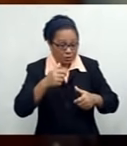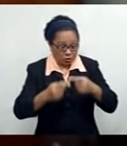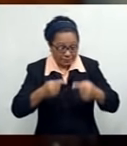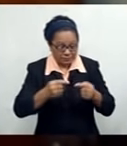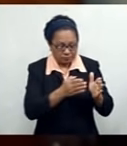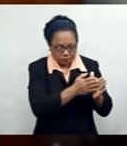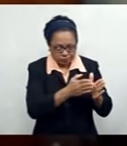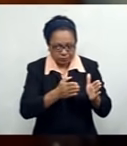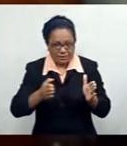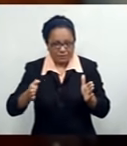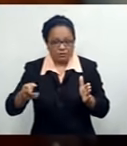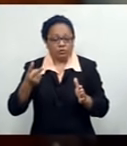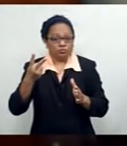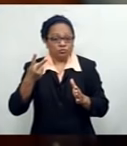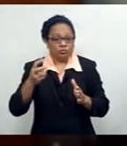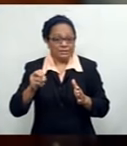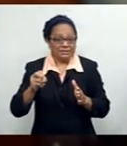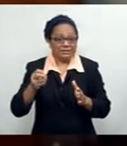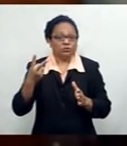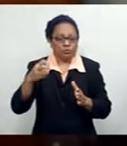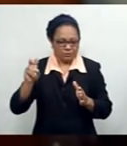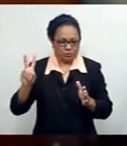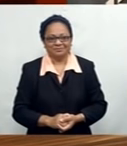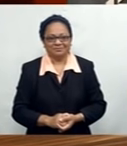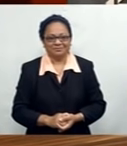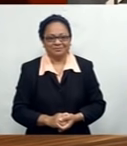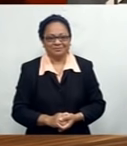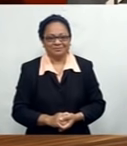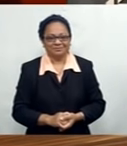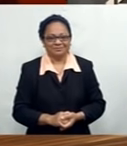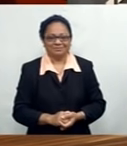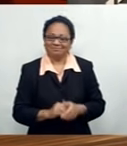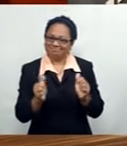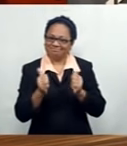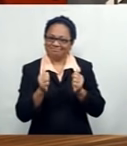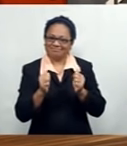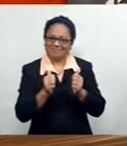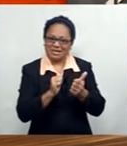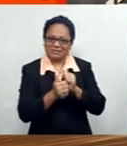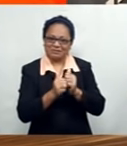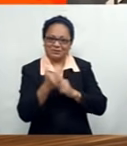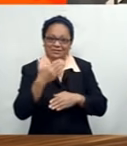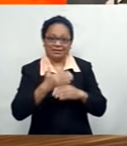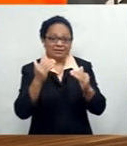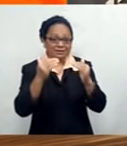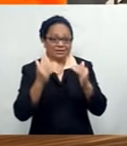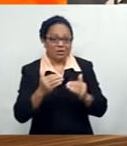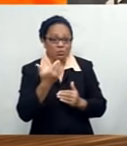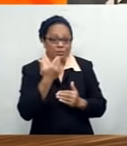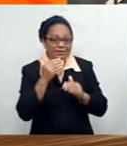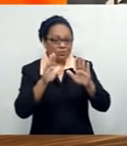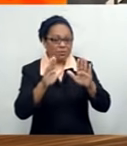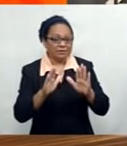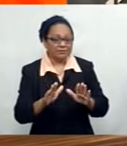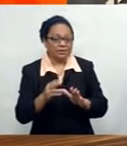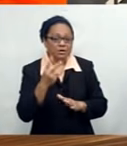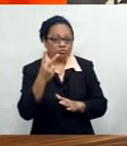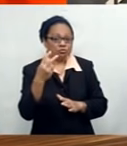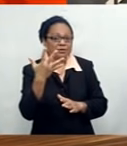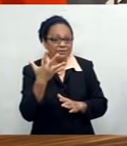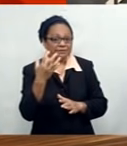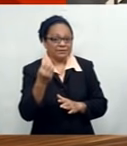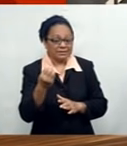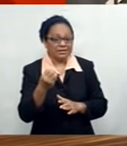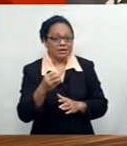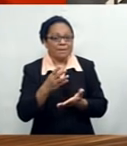2022. So our chess calendar is pretty much very active. That's it from Sports Tonight. But coming up in Weird and Wonderful, a